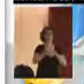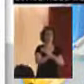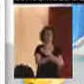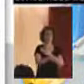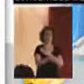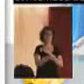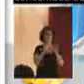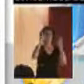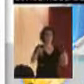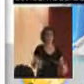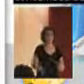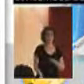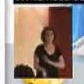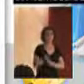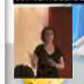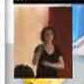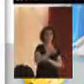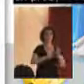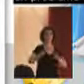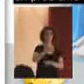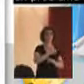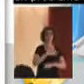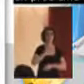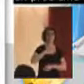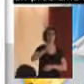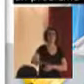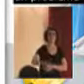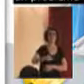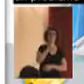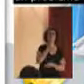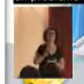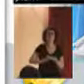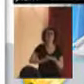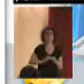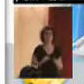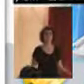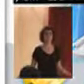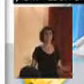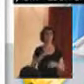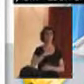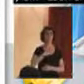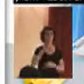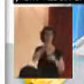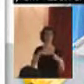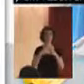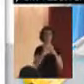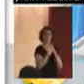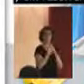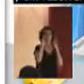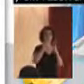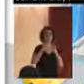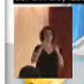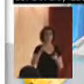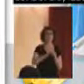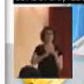Microphone, please. As I was saying, our work is based on teamwork. I was